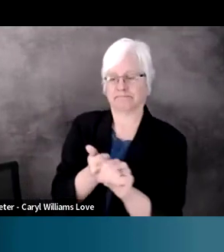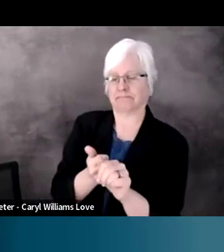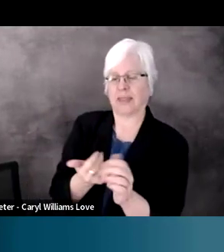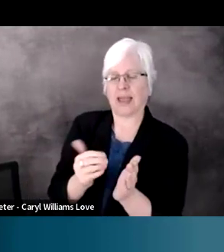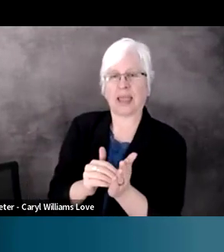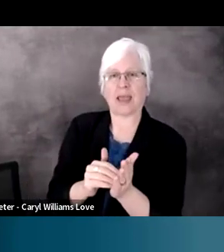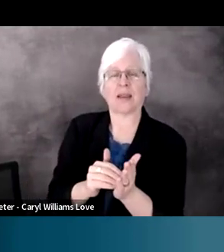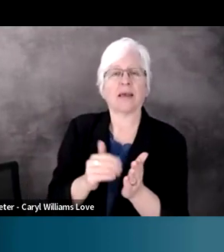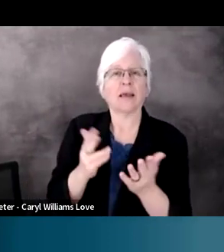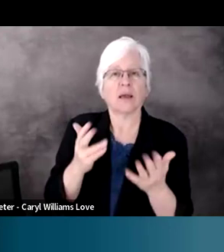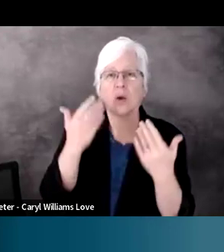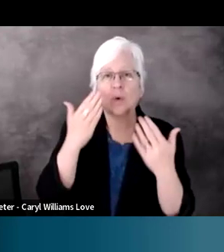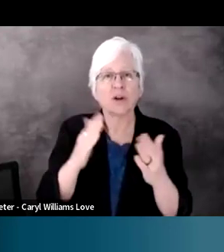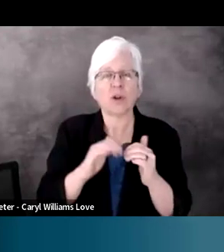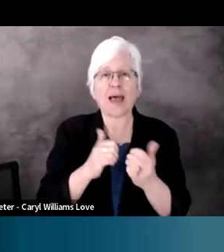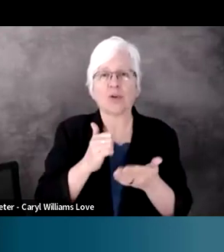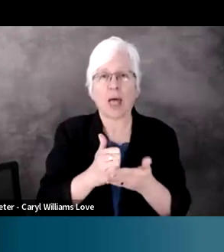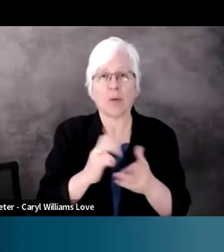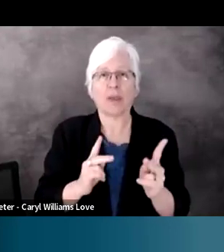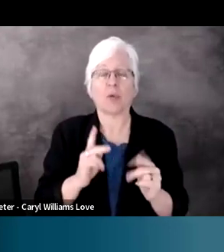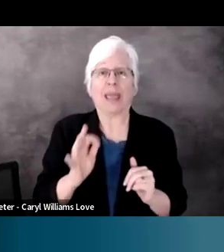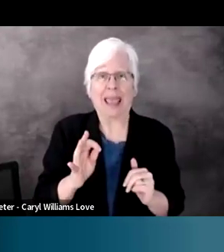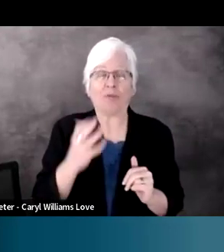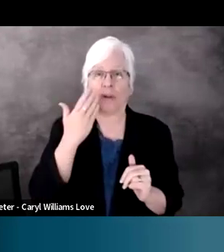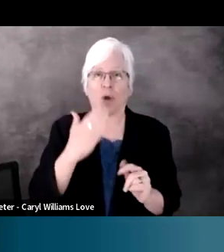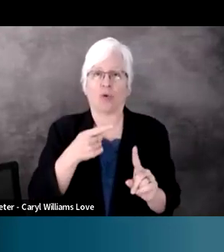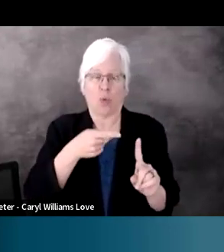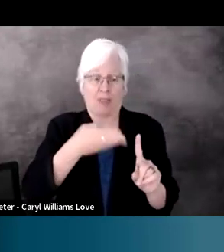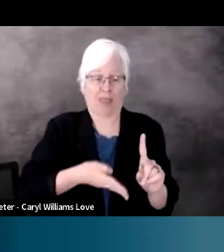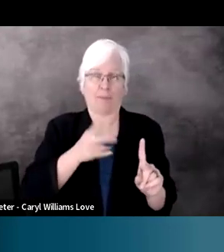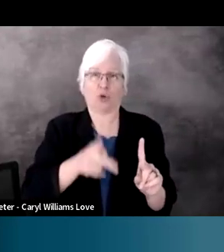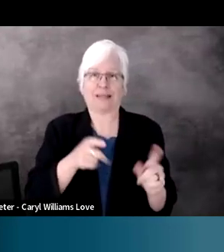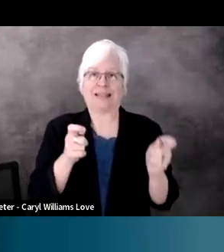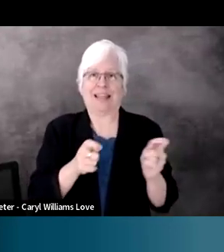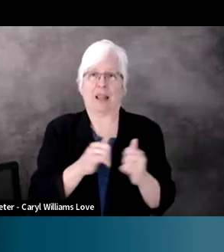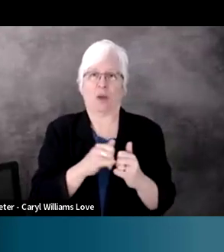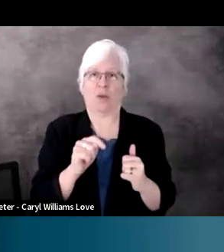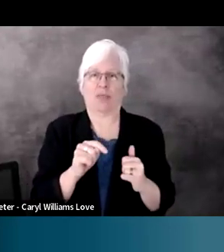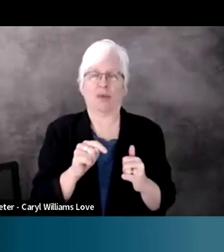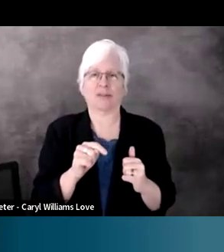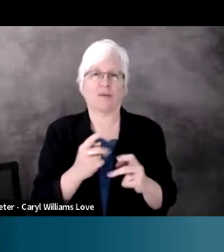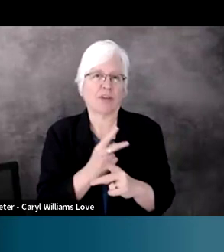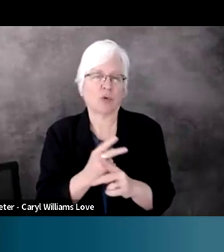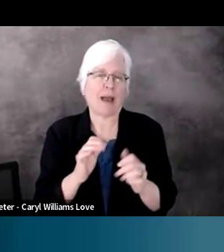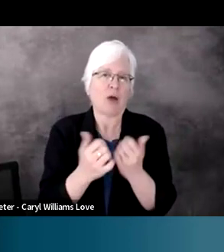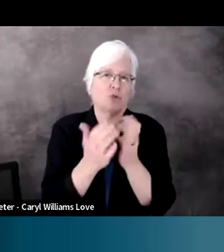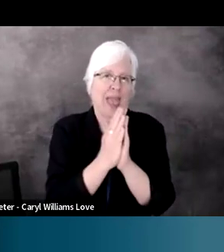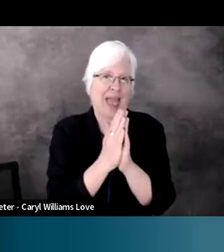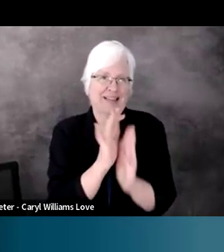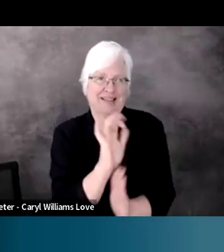what to how to help folks if we don't know what they're dealing with. So I think just figuring out how to ask that safely and respectfully would be helpful.